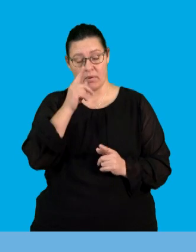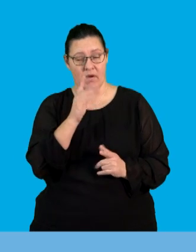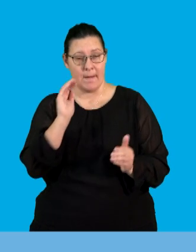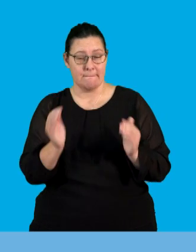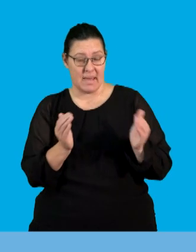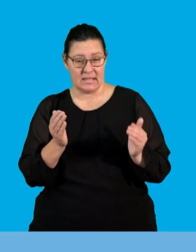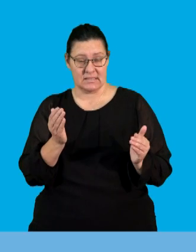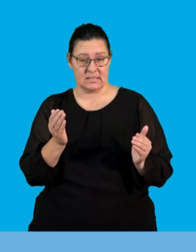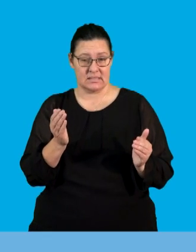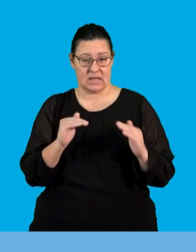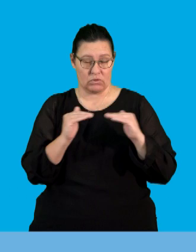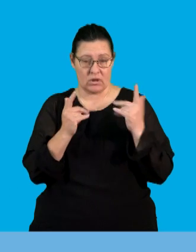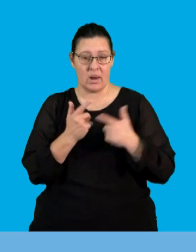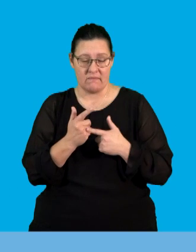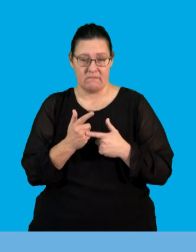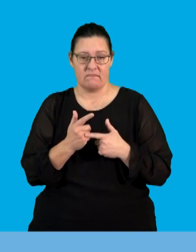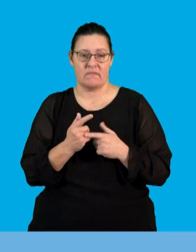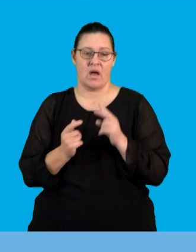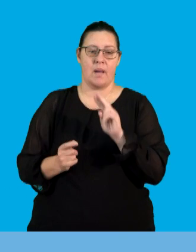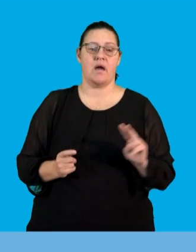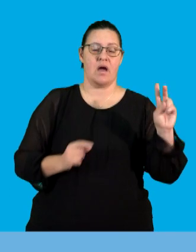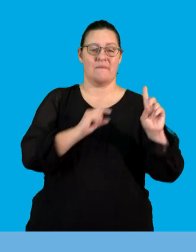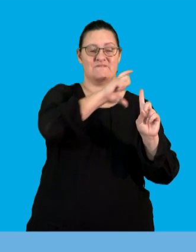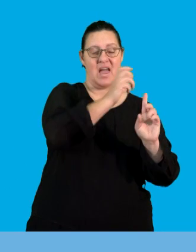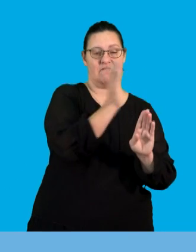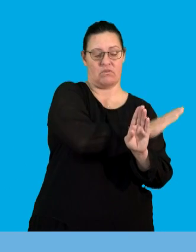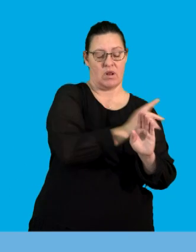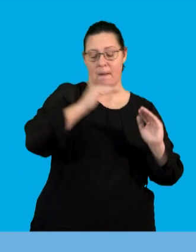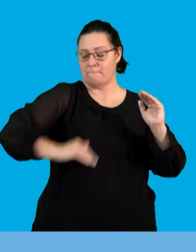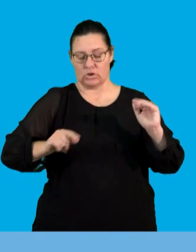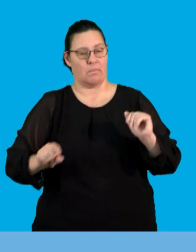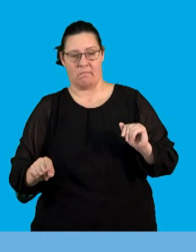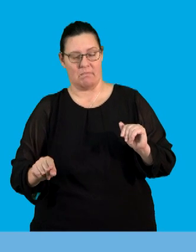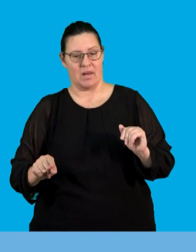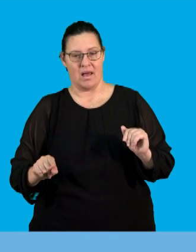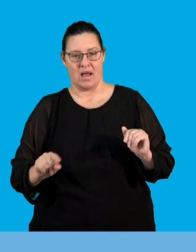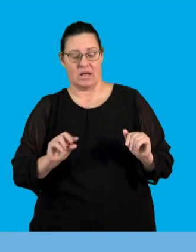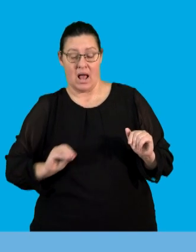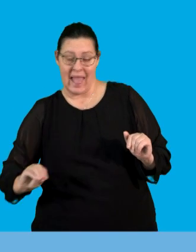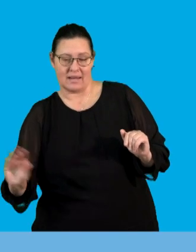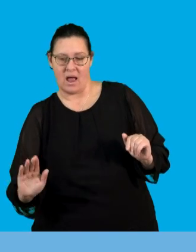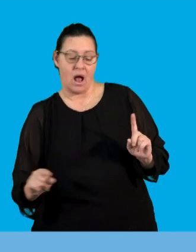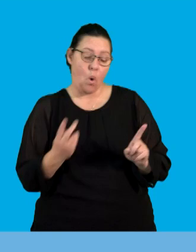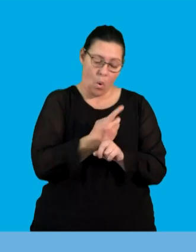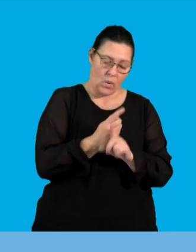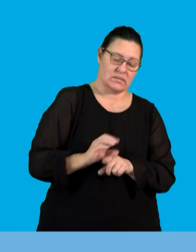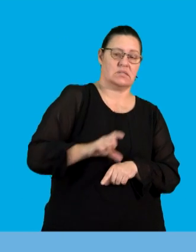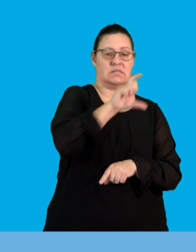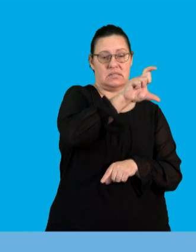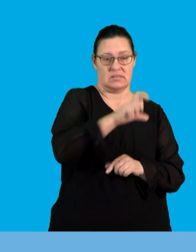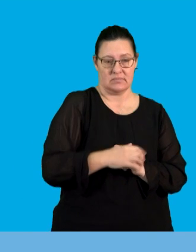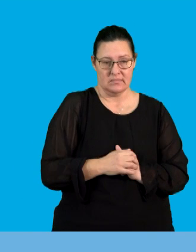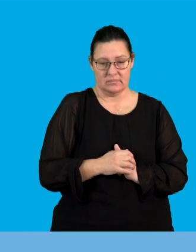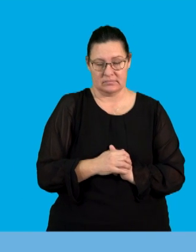when we are balancing equations, we are using coefficients. We never change the number at the bottom being the subscript. You always change the coefficient, which